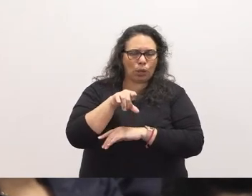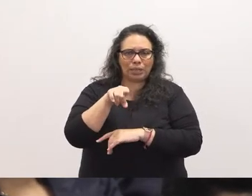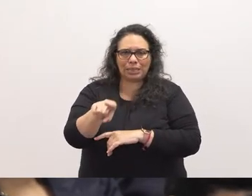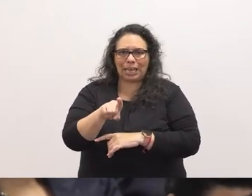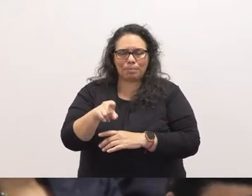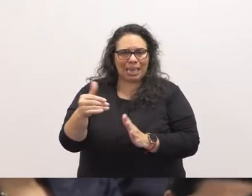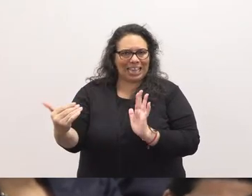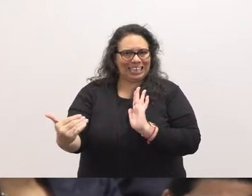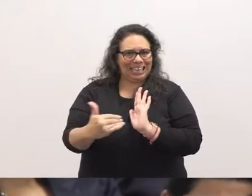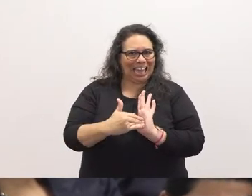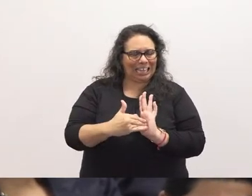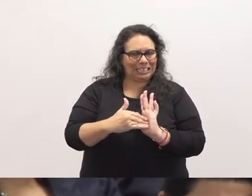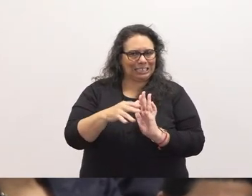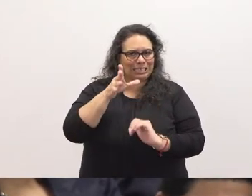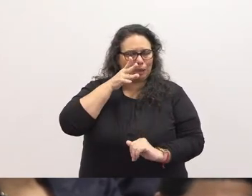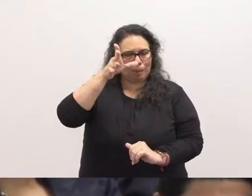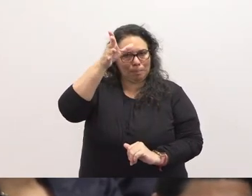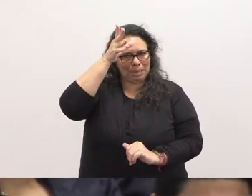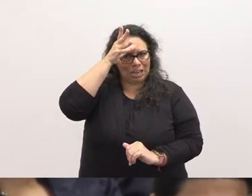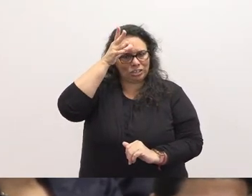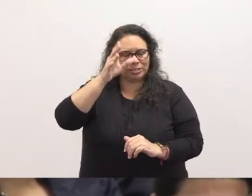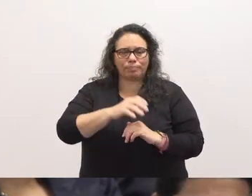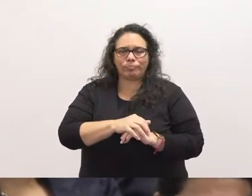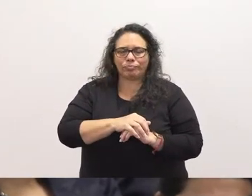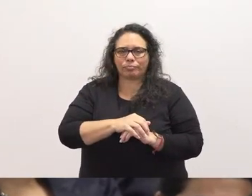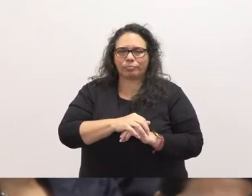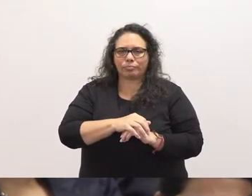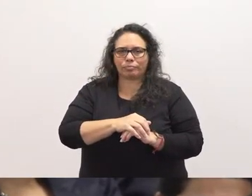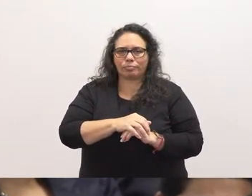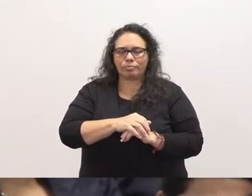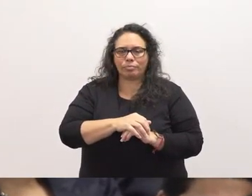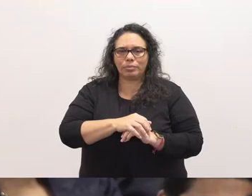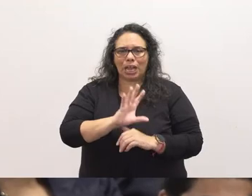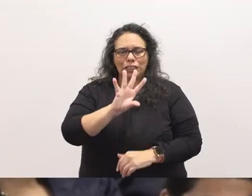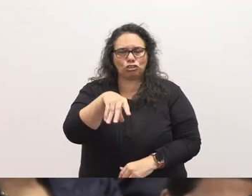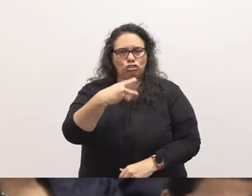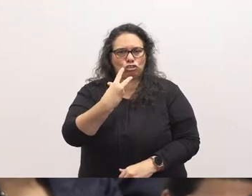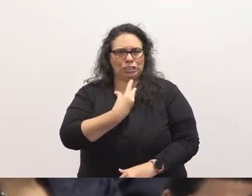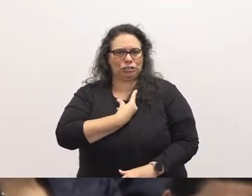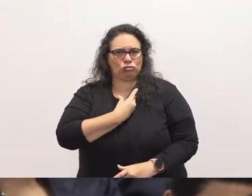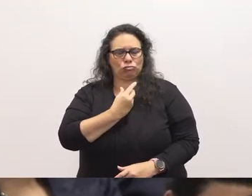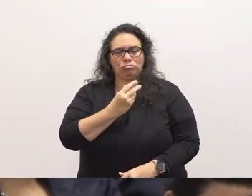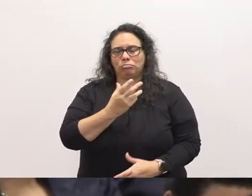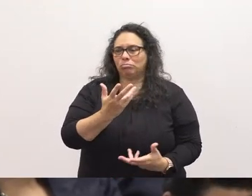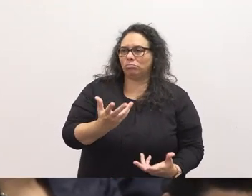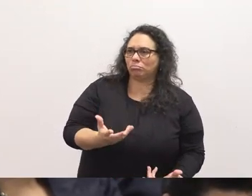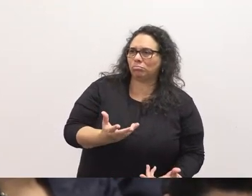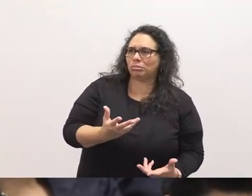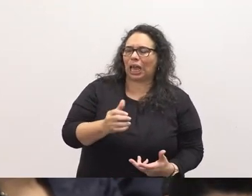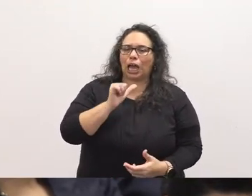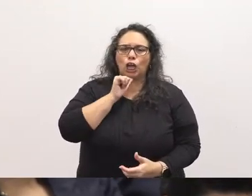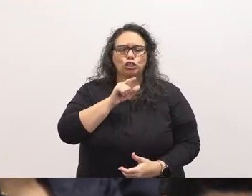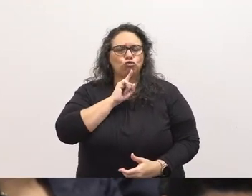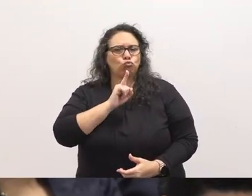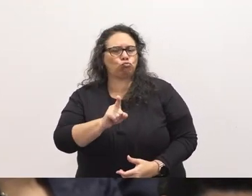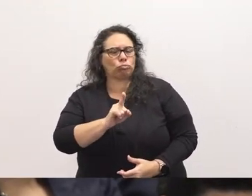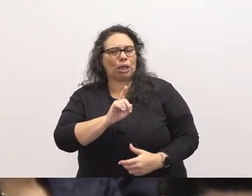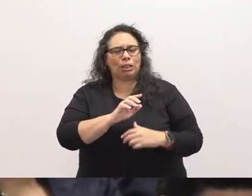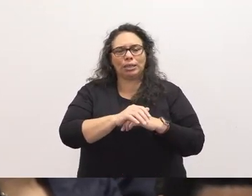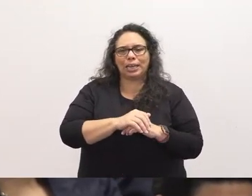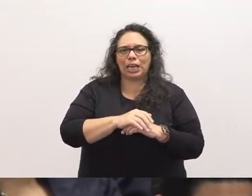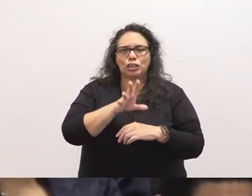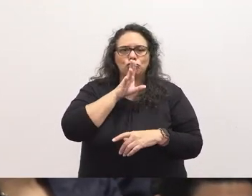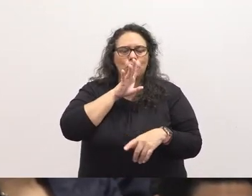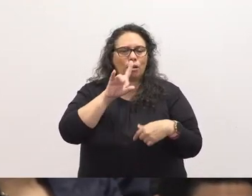the parents. There's a show here that I see, Gender Transformation, The Untold Realities. This talks about